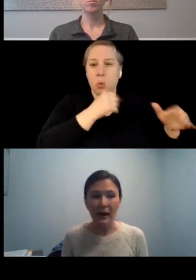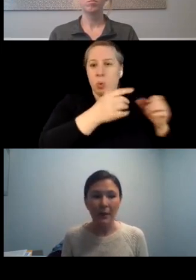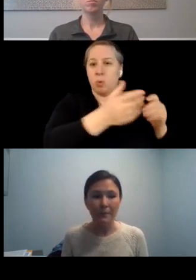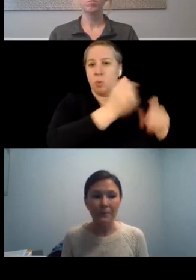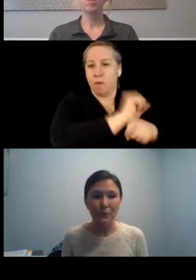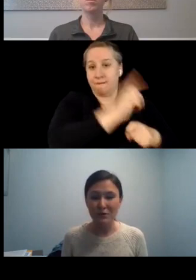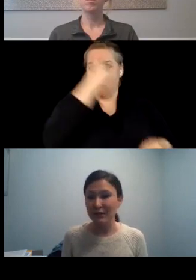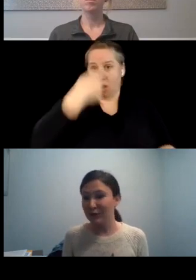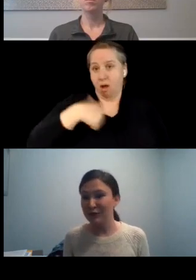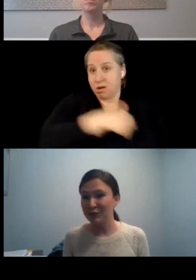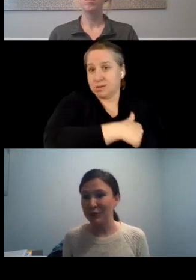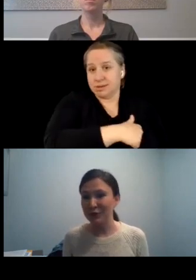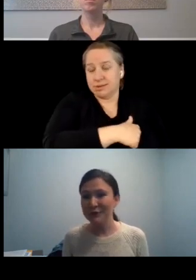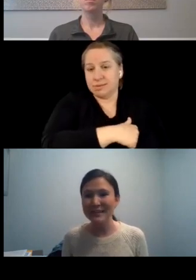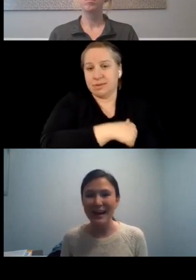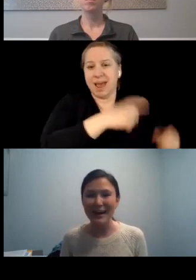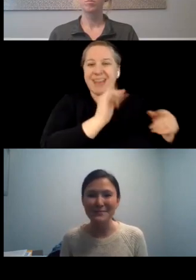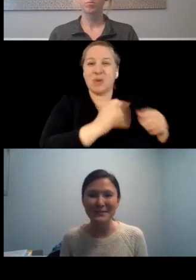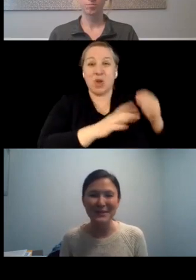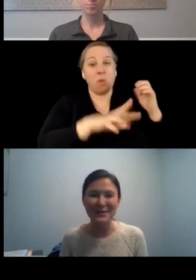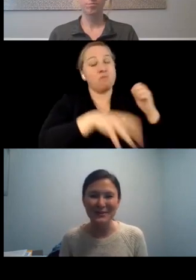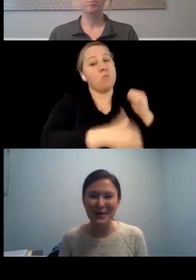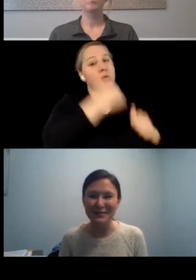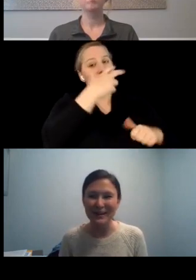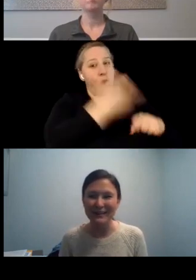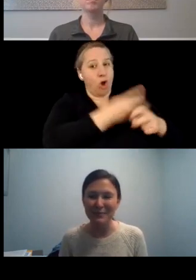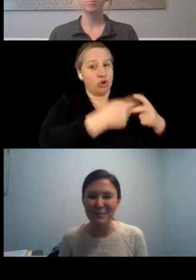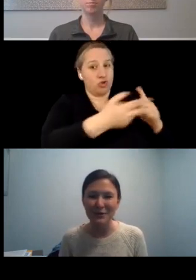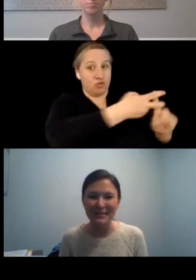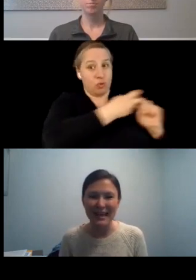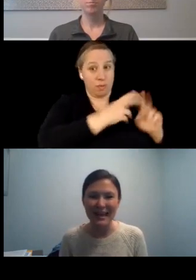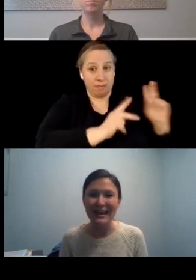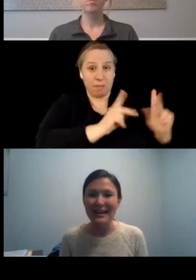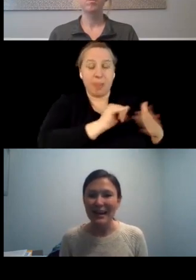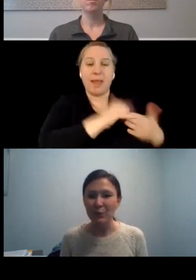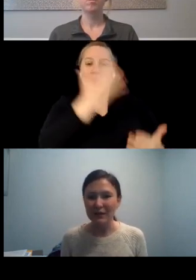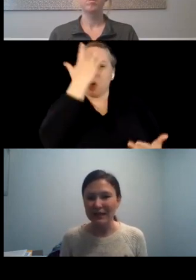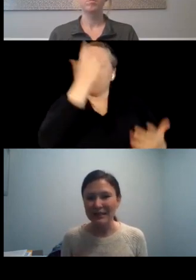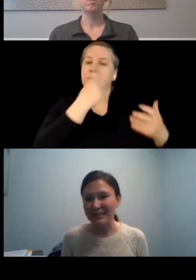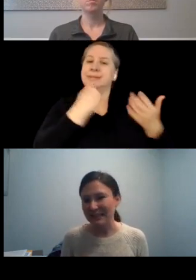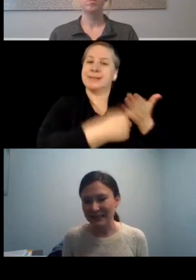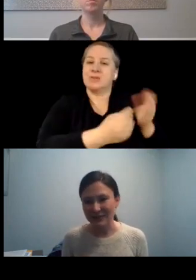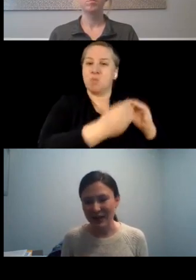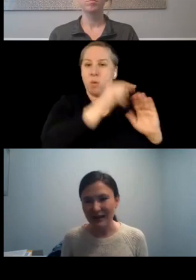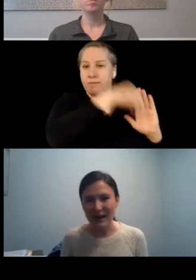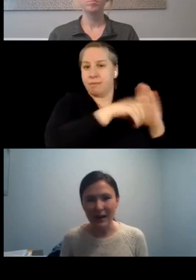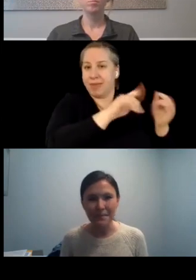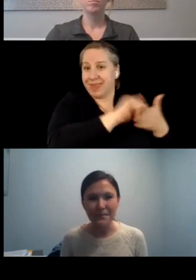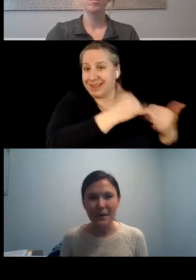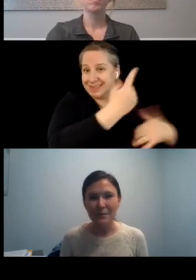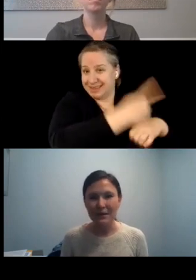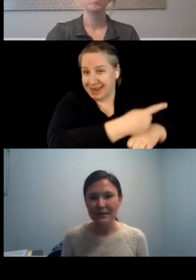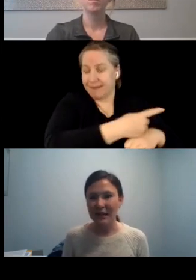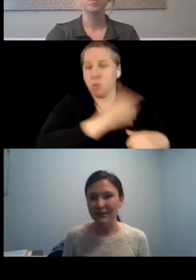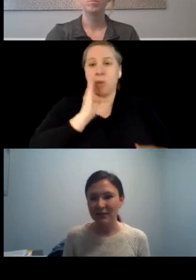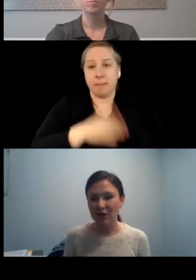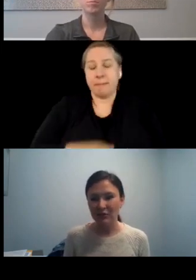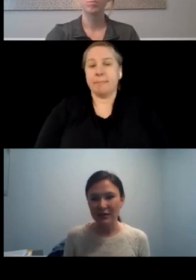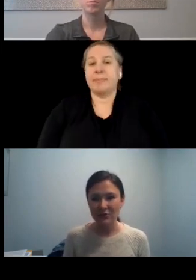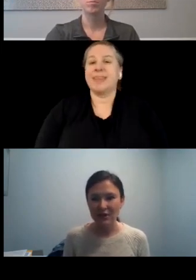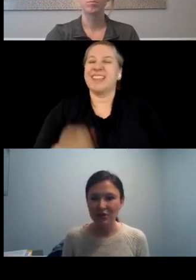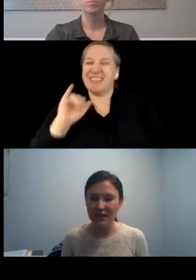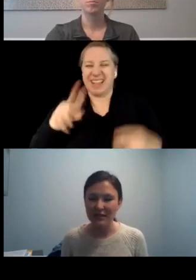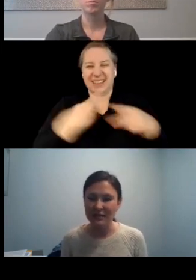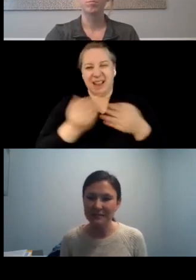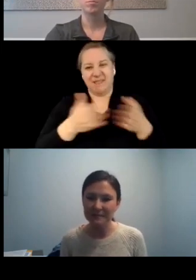our most difficult to recruit. So that's why we're talking a little bit more today, and we'll get into the details of that. But that's kind of the